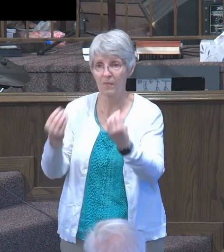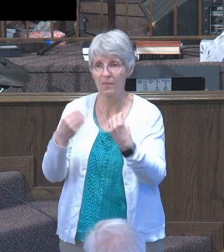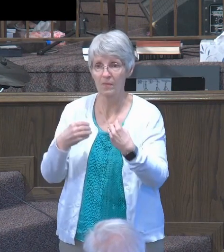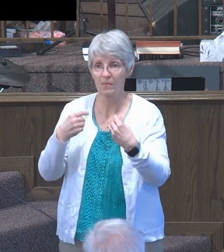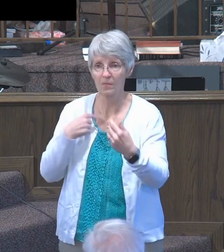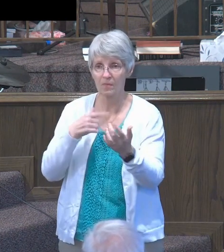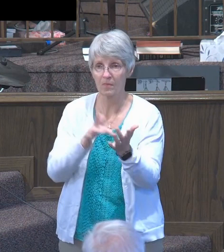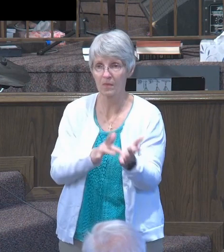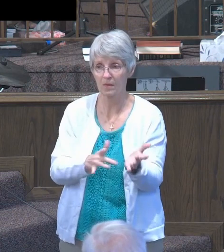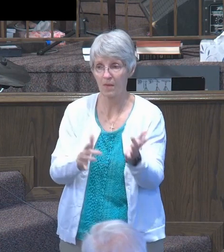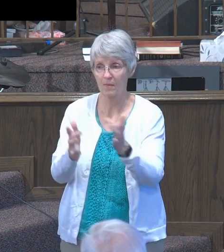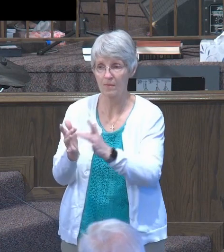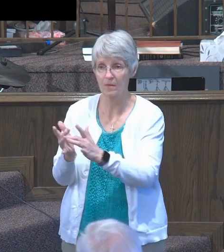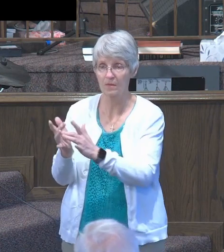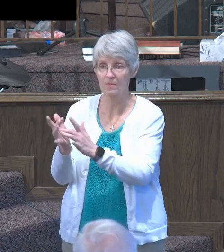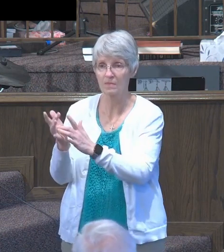Jesus. Give me